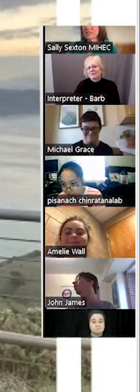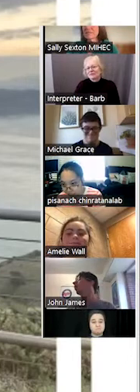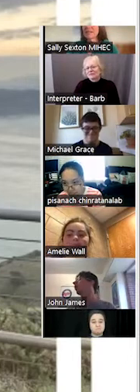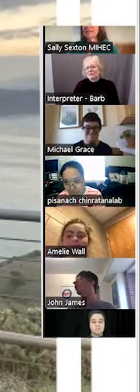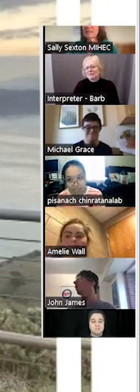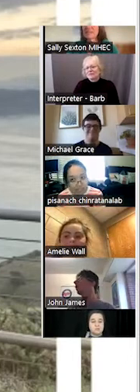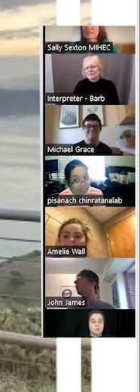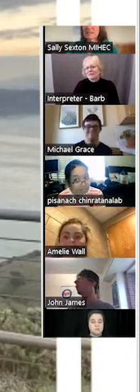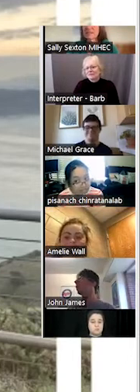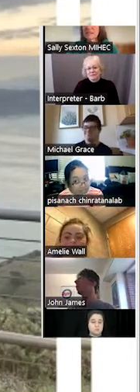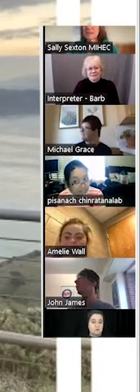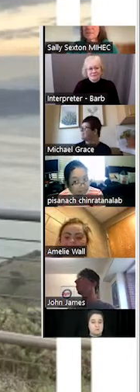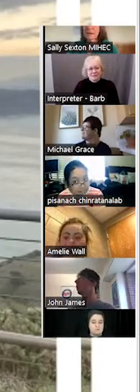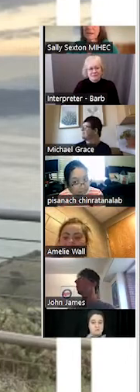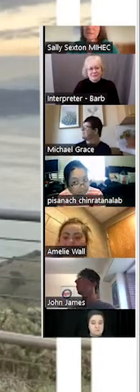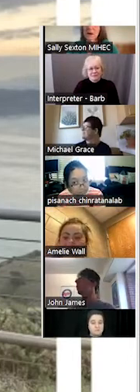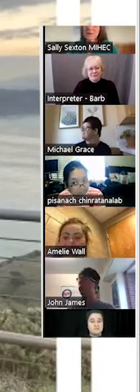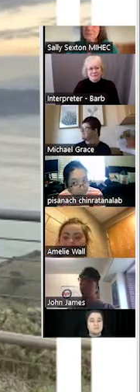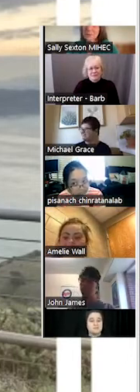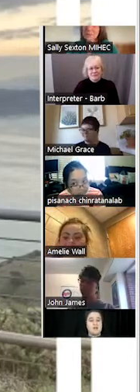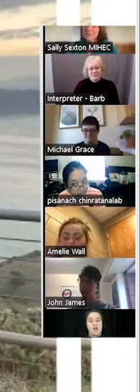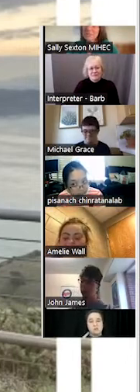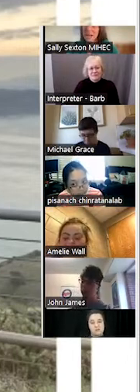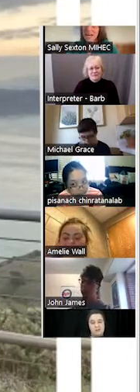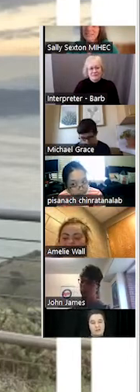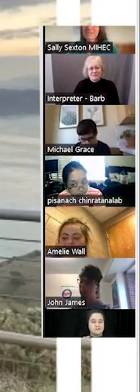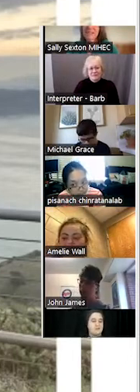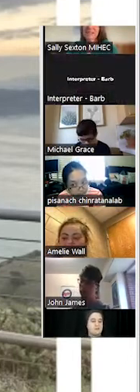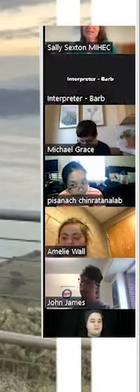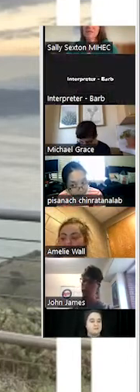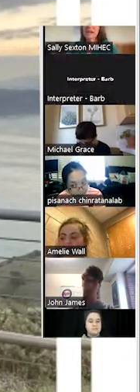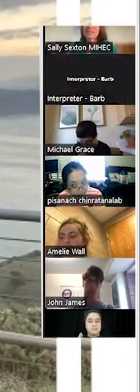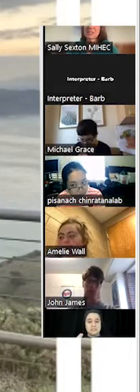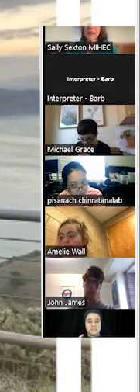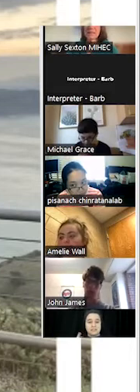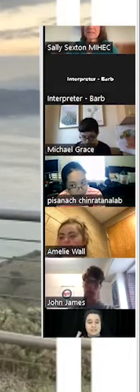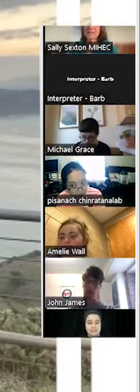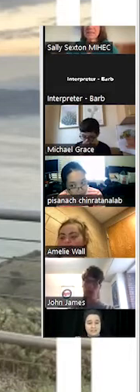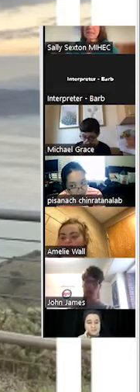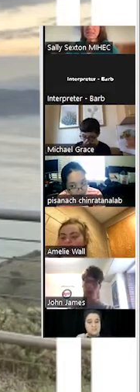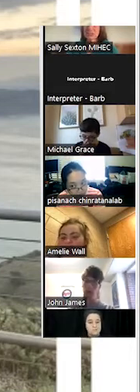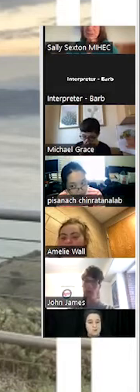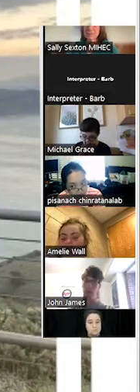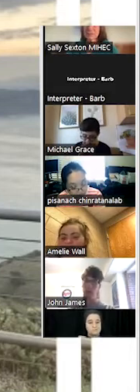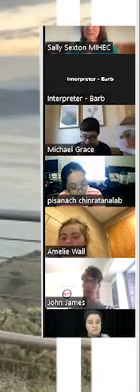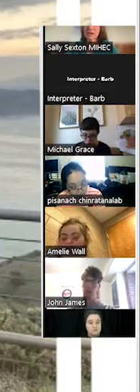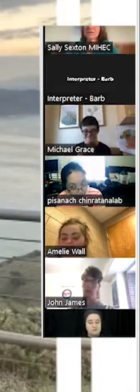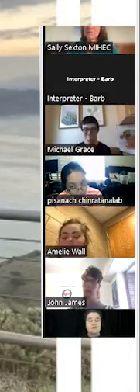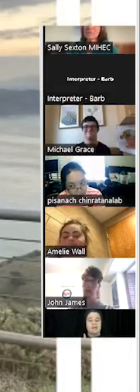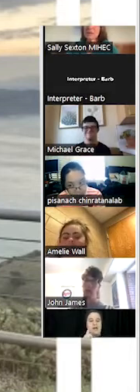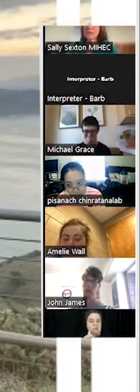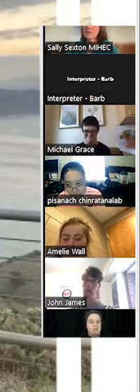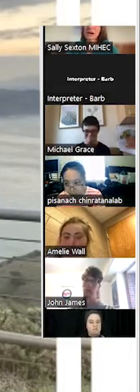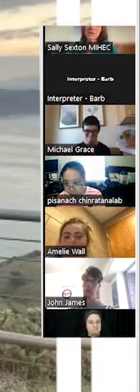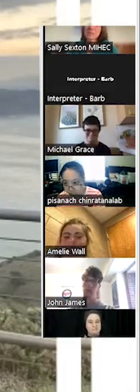question. Singhi will also post them in chat, and I will ask each panelist to answer.